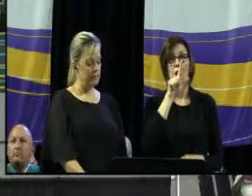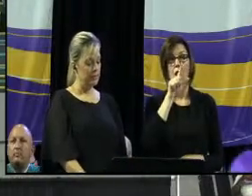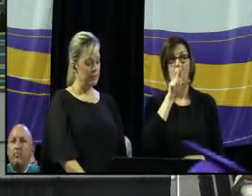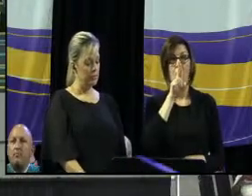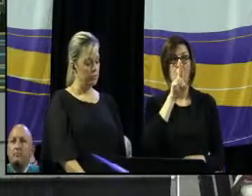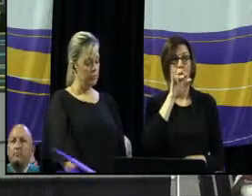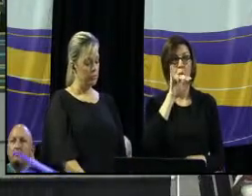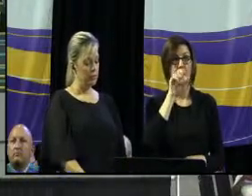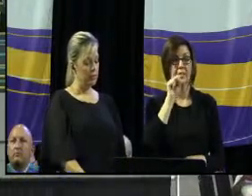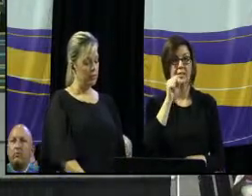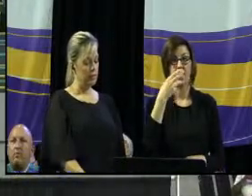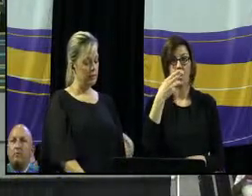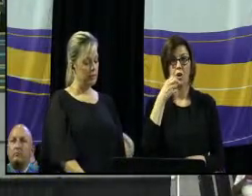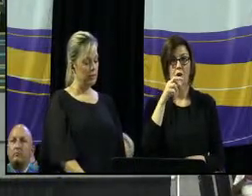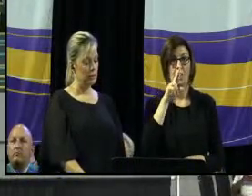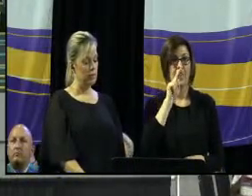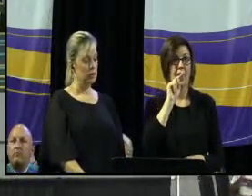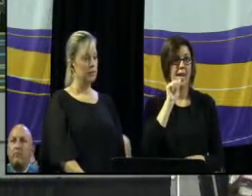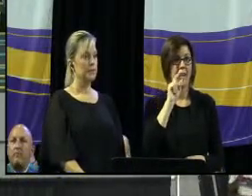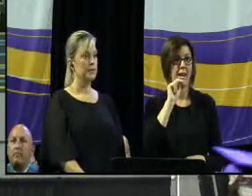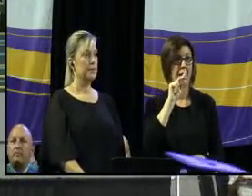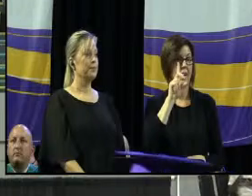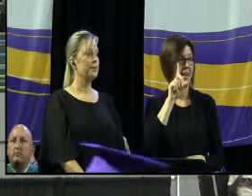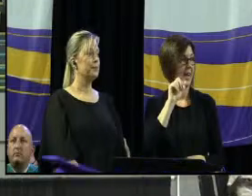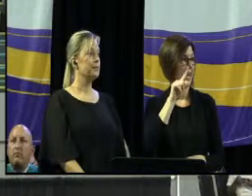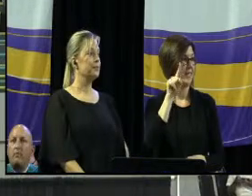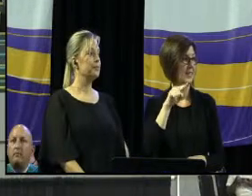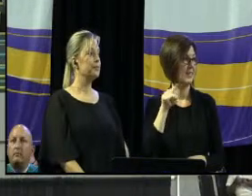Luis Antonio Hernandez.